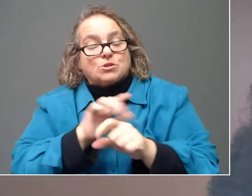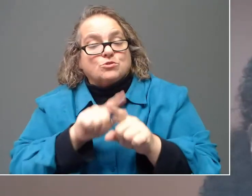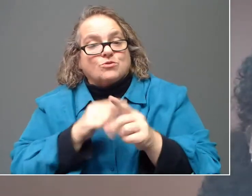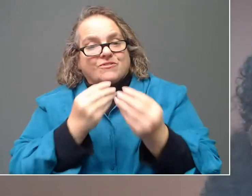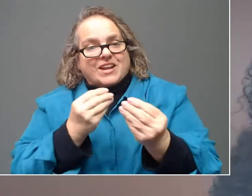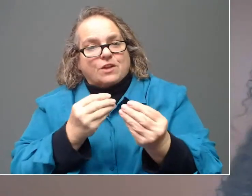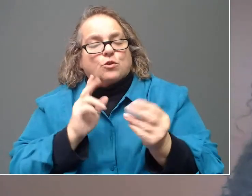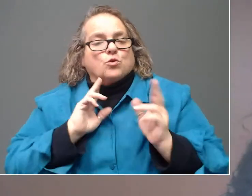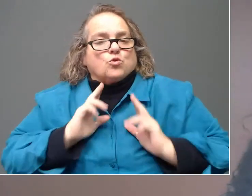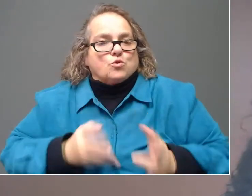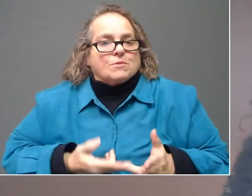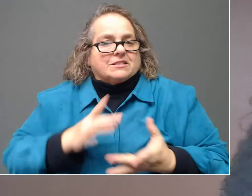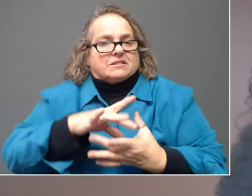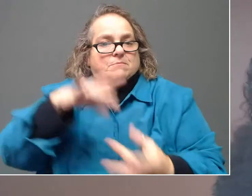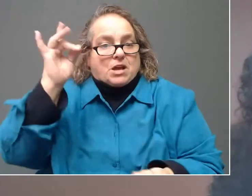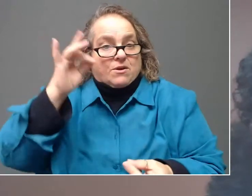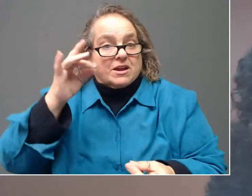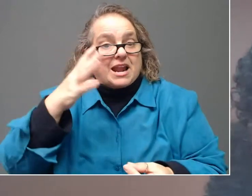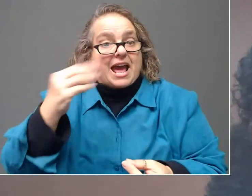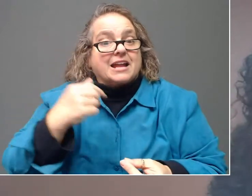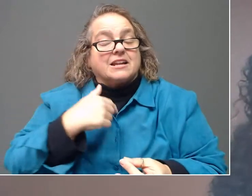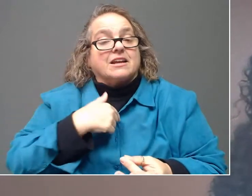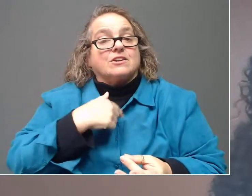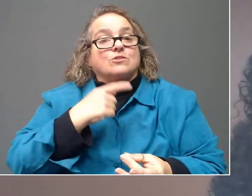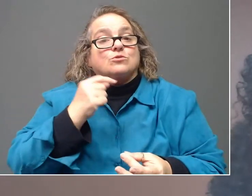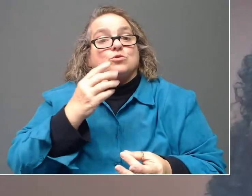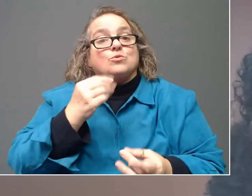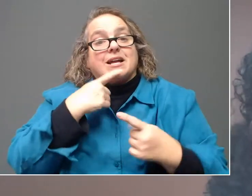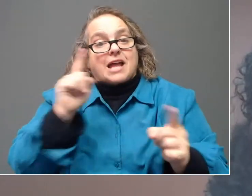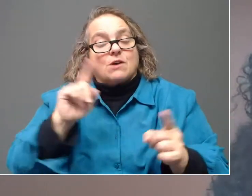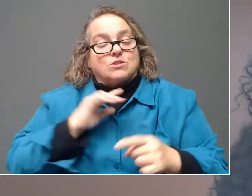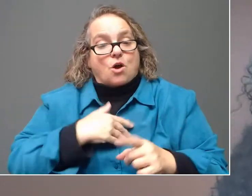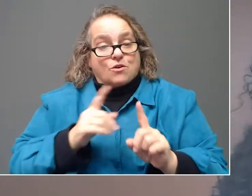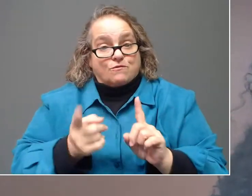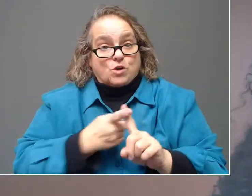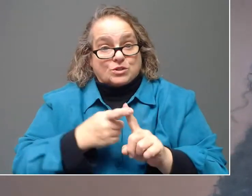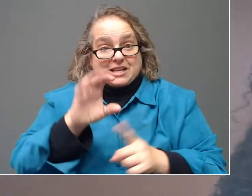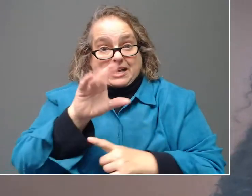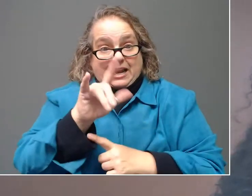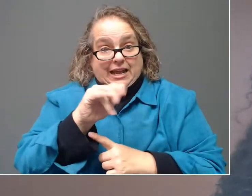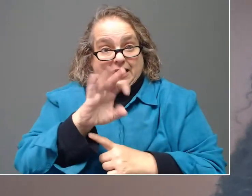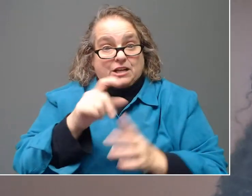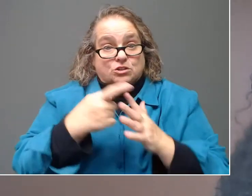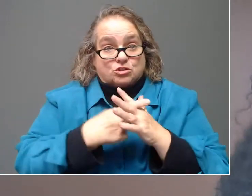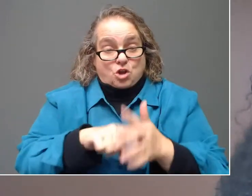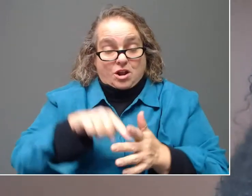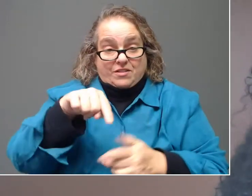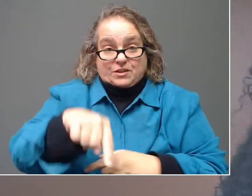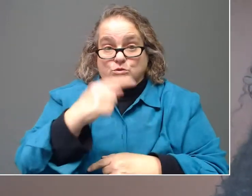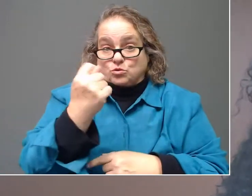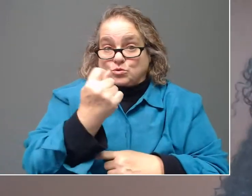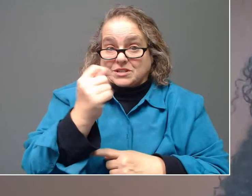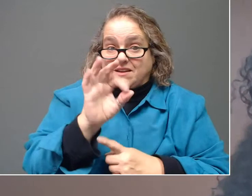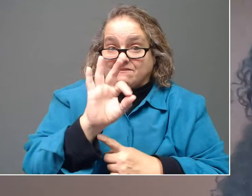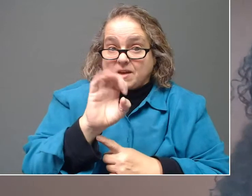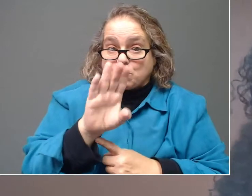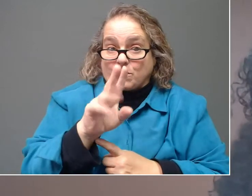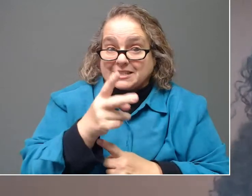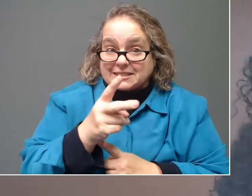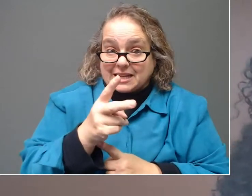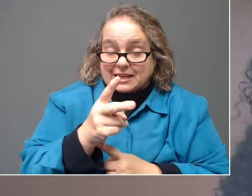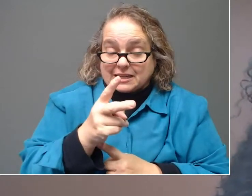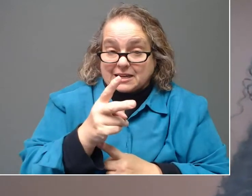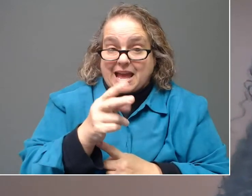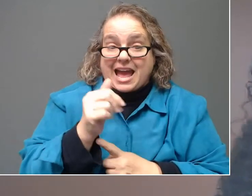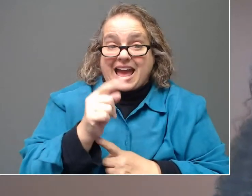you are, to announce our first mass clinic that will begin this coming Tuesday, February 2nd, and will take place at the Kentucky